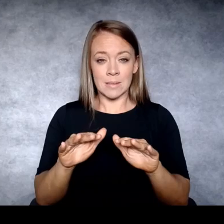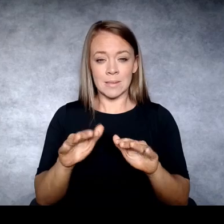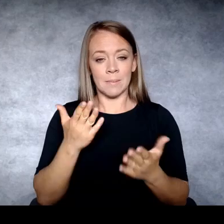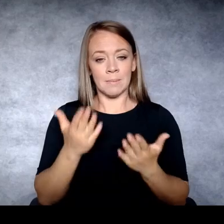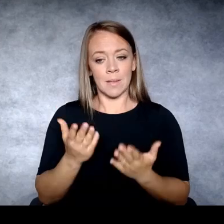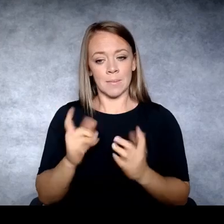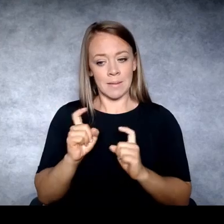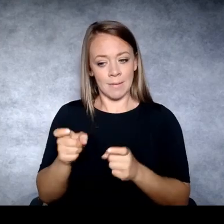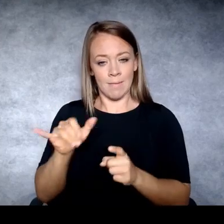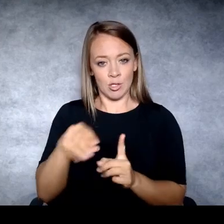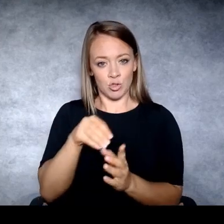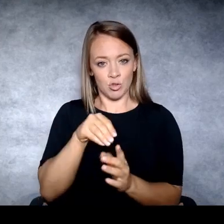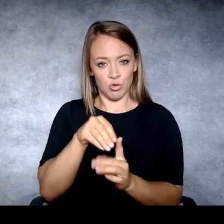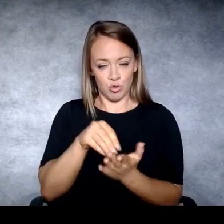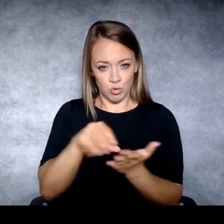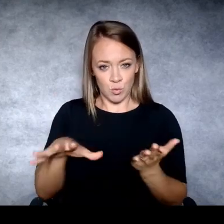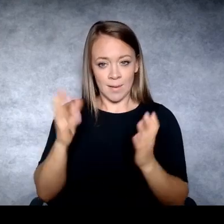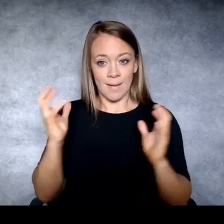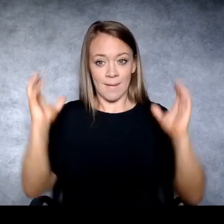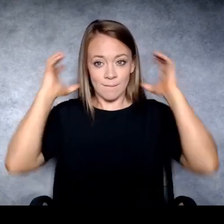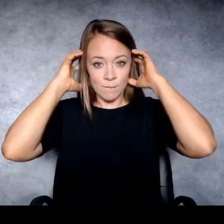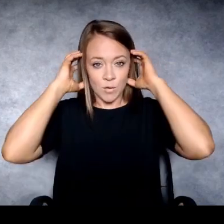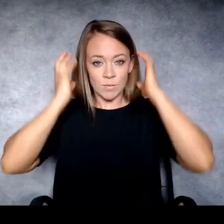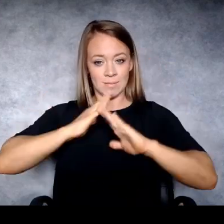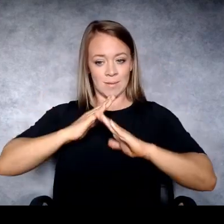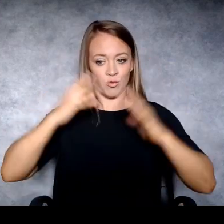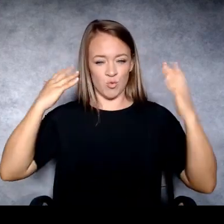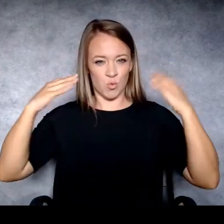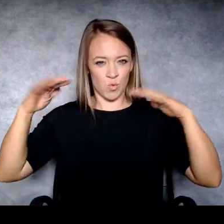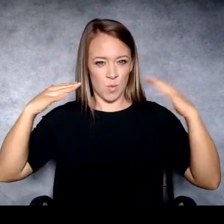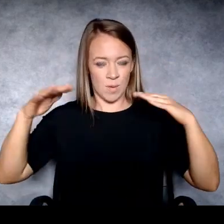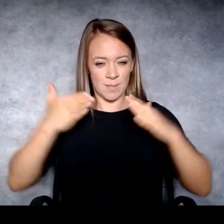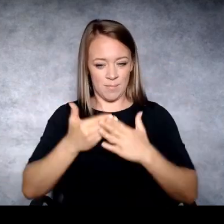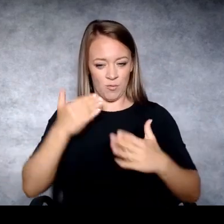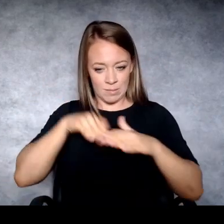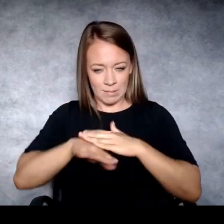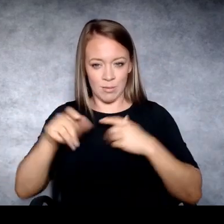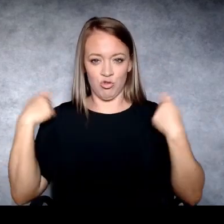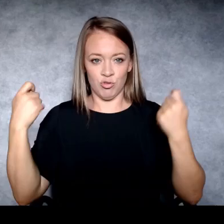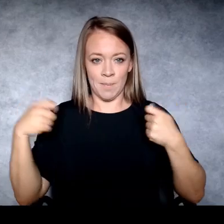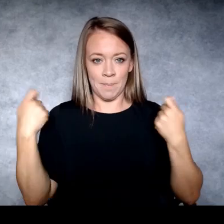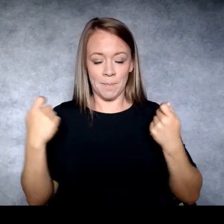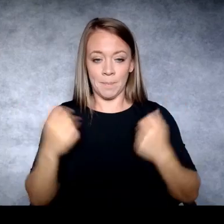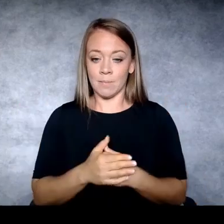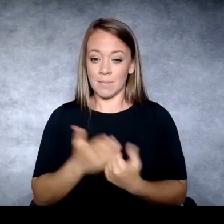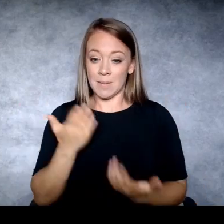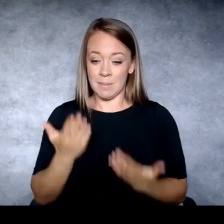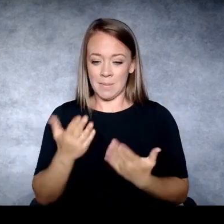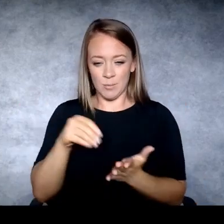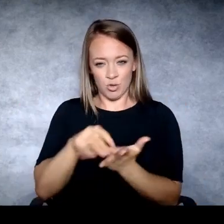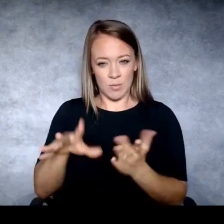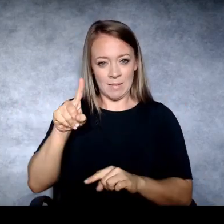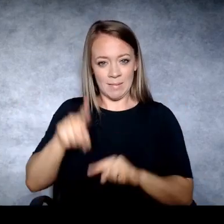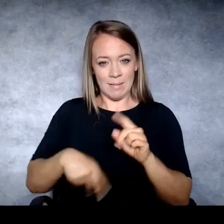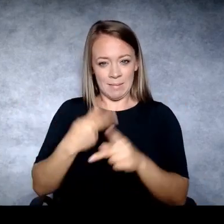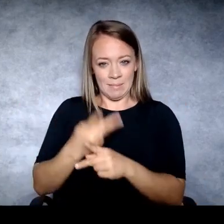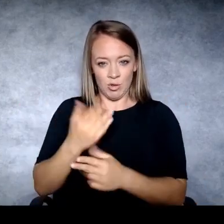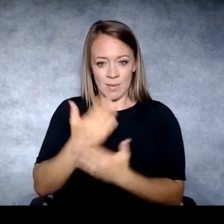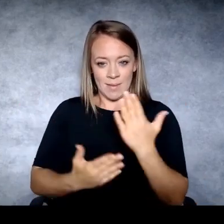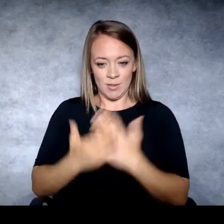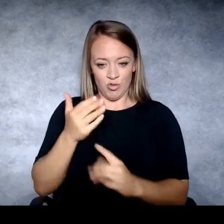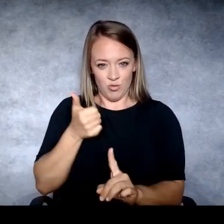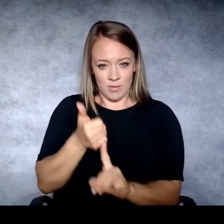headphones prior to entering the gym. For a student that has difficulty keeping hands to self when lining up, present visual prompts for what hands